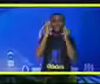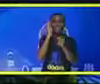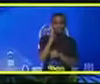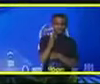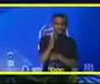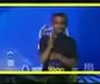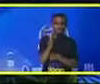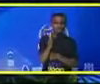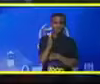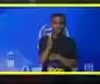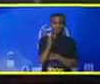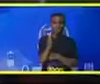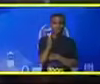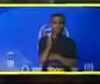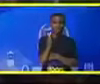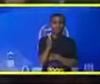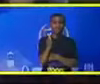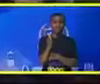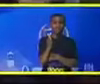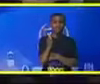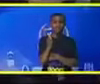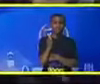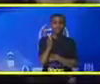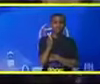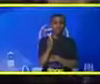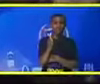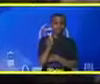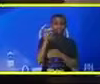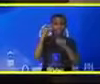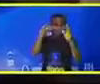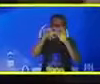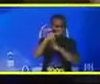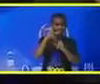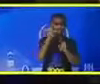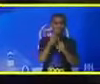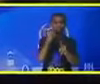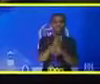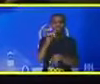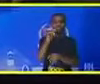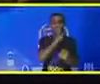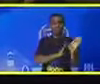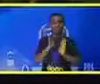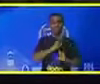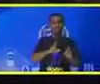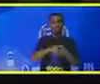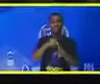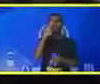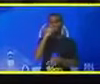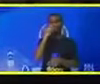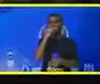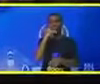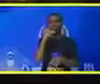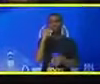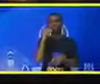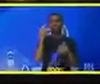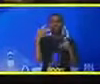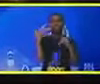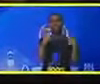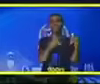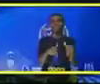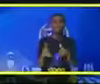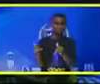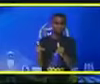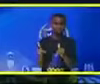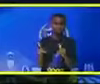right now, it's as though it is a campaign of jokers who don't know what they are doing, but it is not true. There might